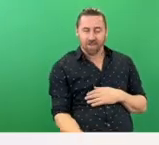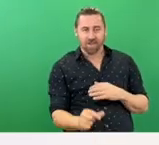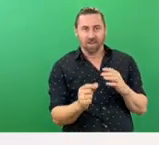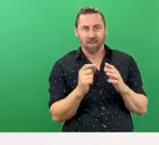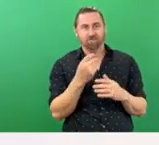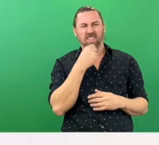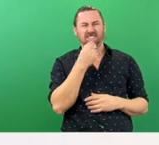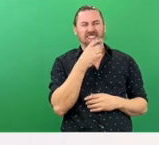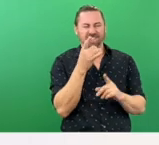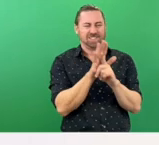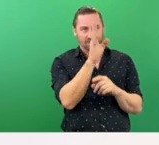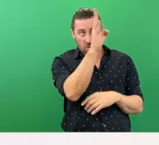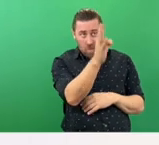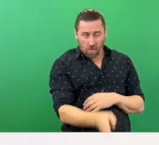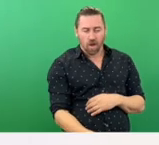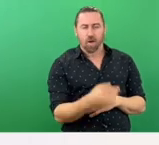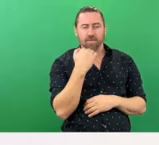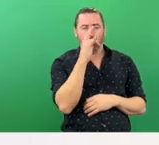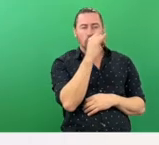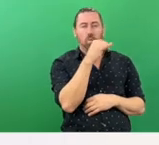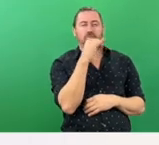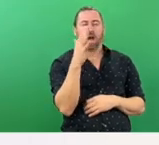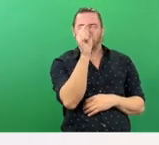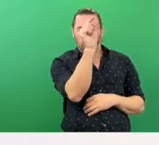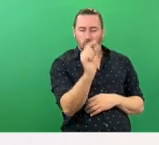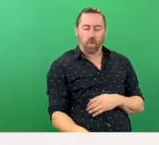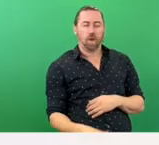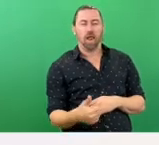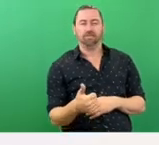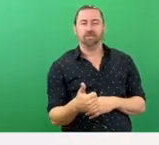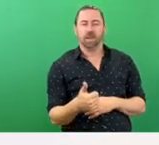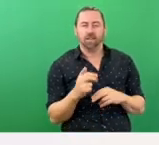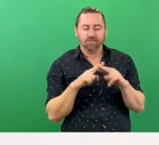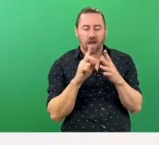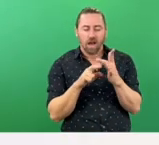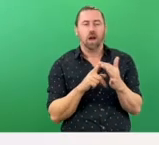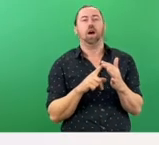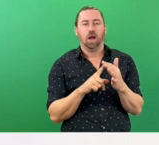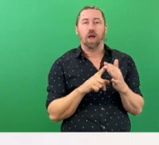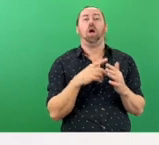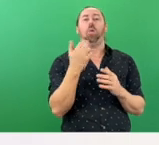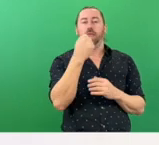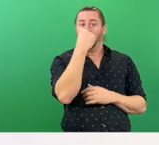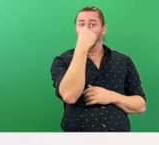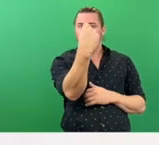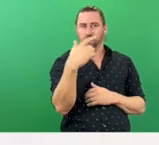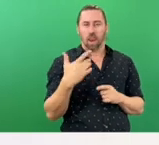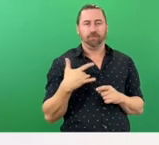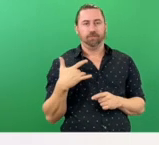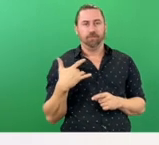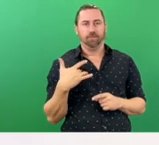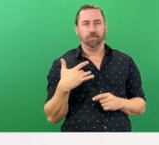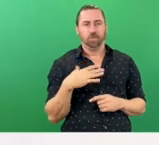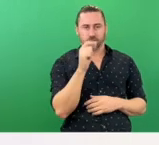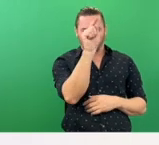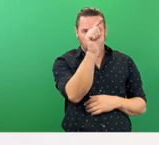lead like that. And you'll get a nice fine line. You'll get a nice fine line, but you also won't be grinding away the tip of that